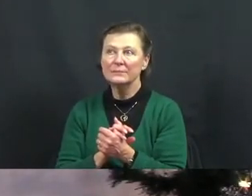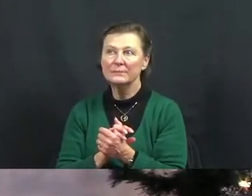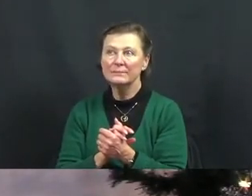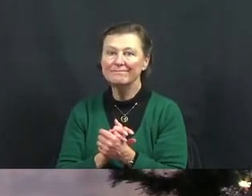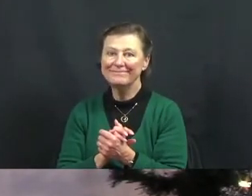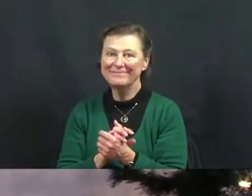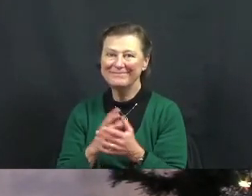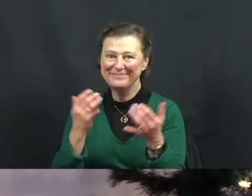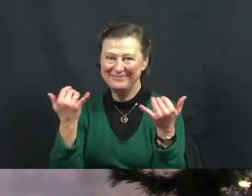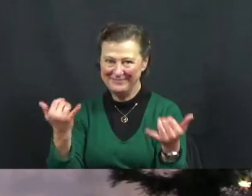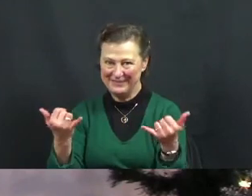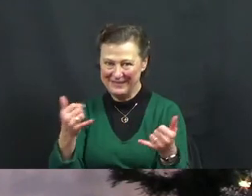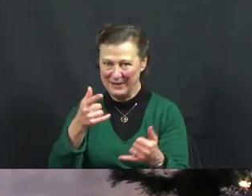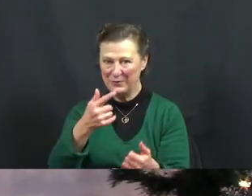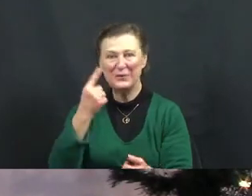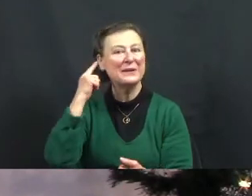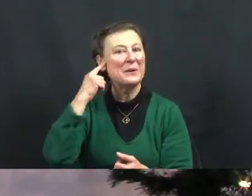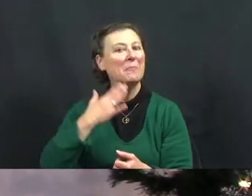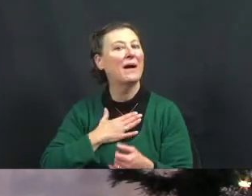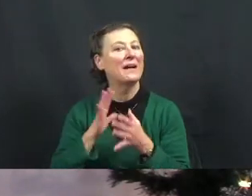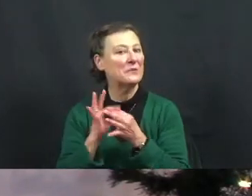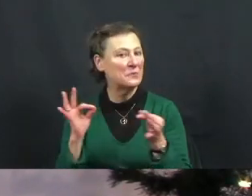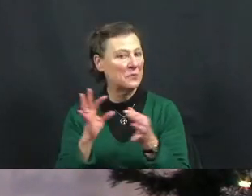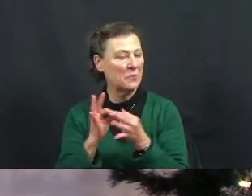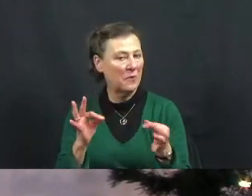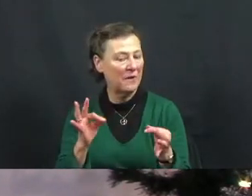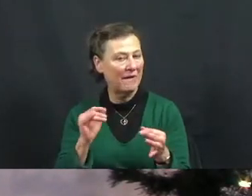Today you'll hear my story of gratitude.